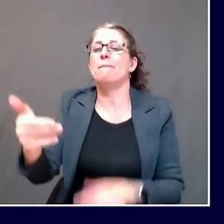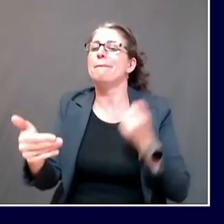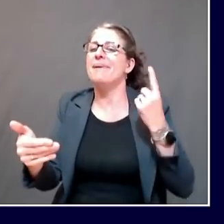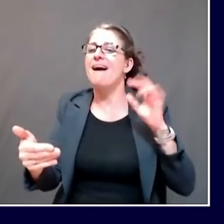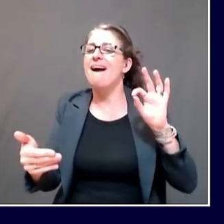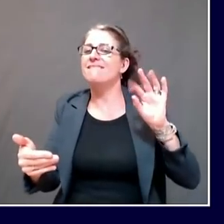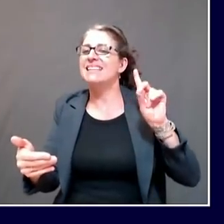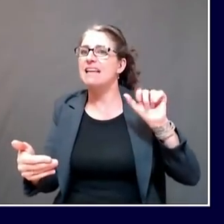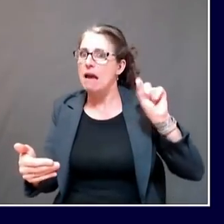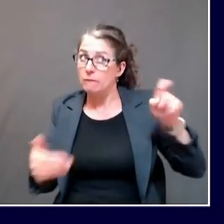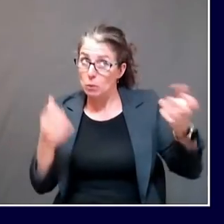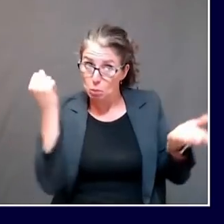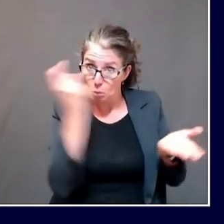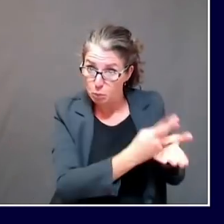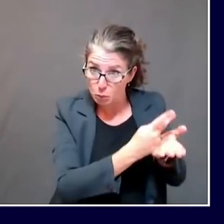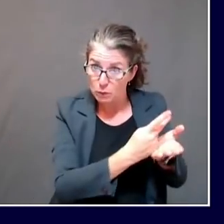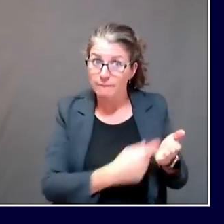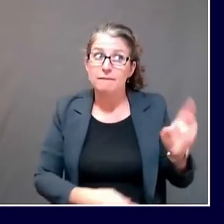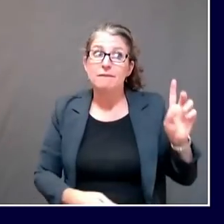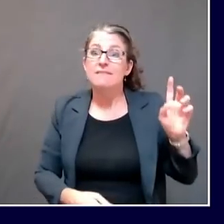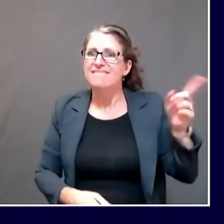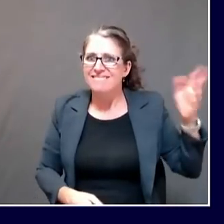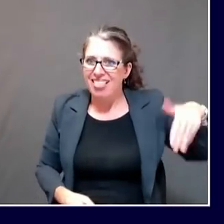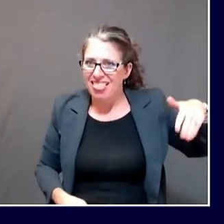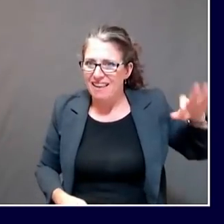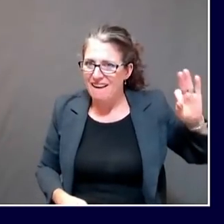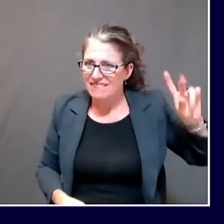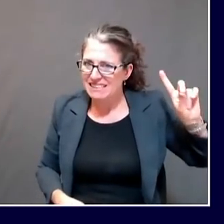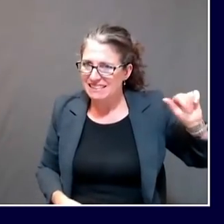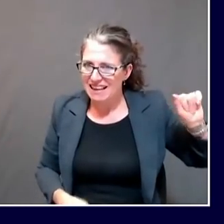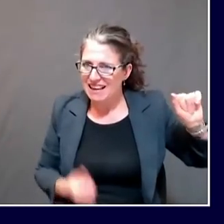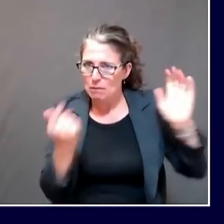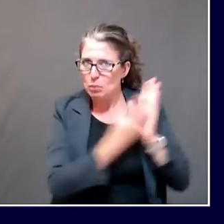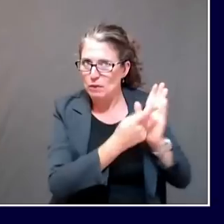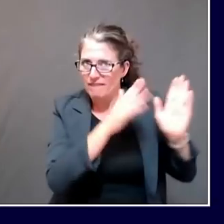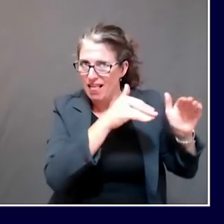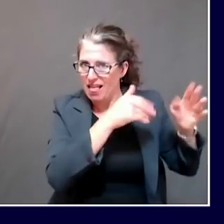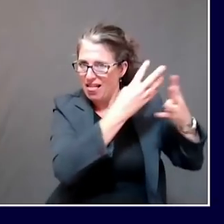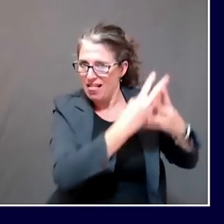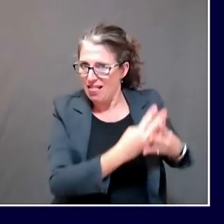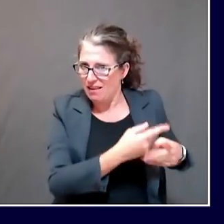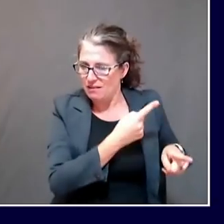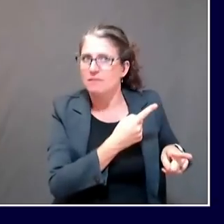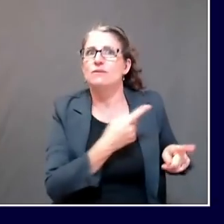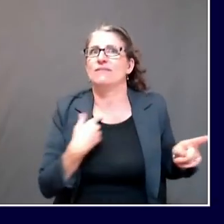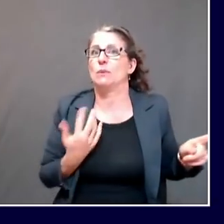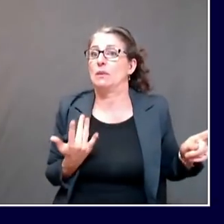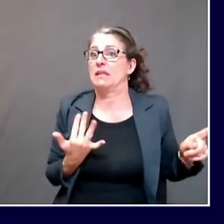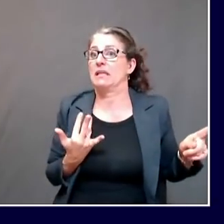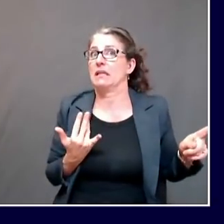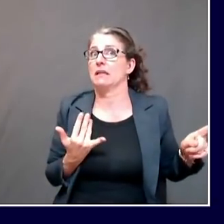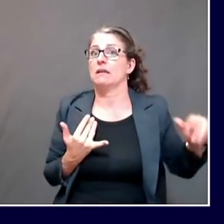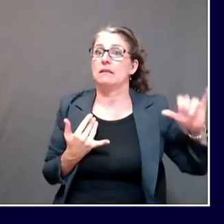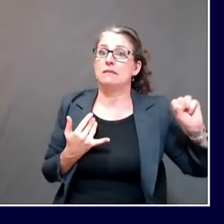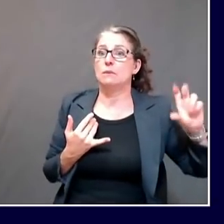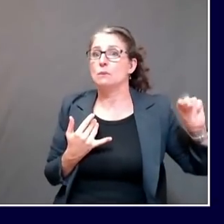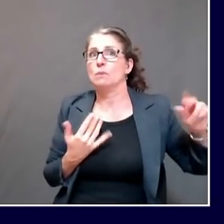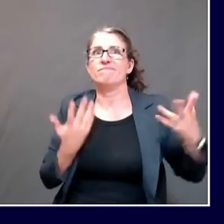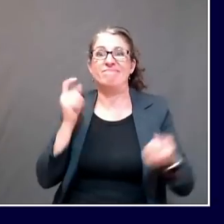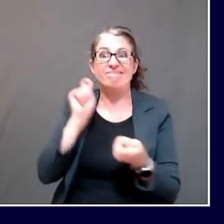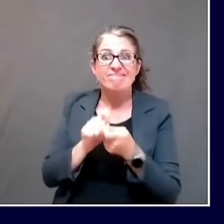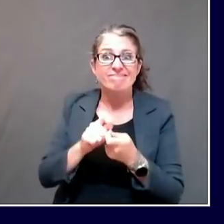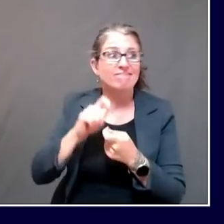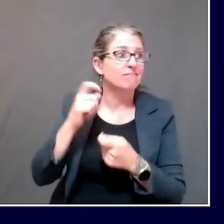scientifically validated. But no, we've gotten communications about at least